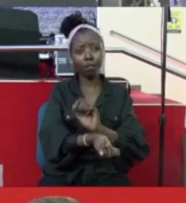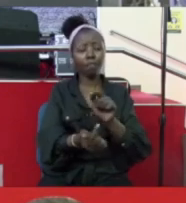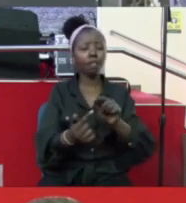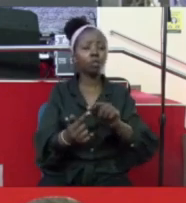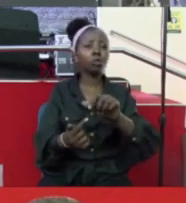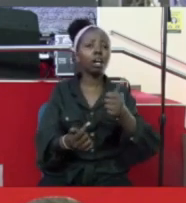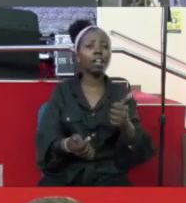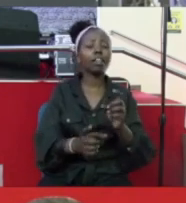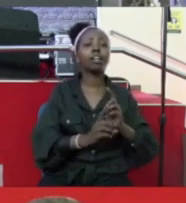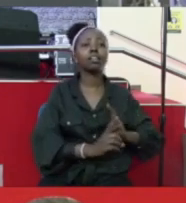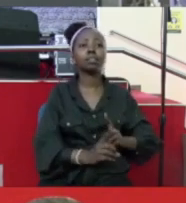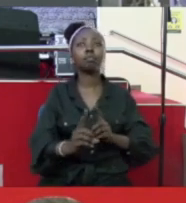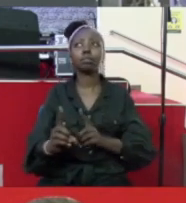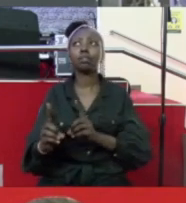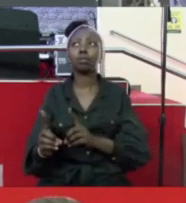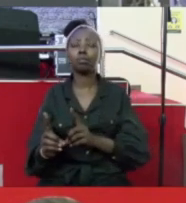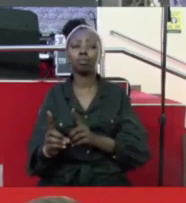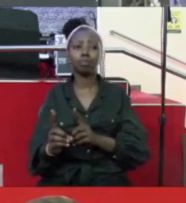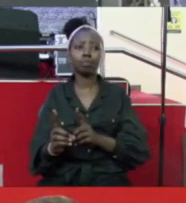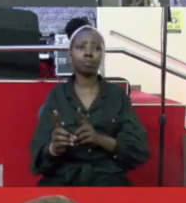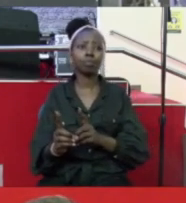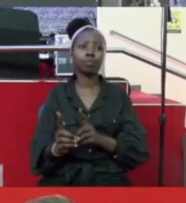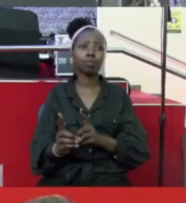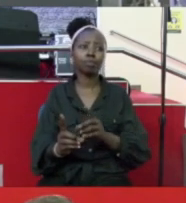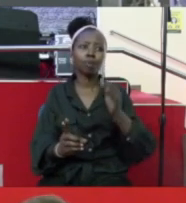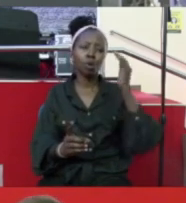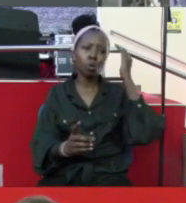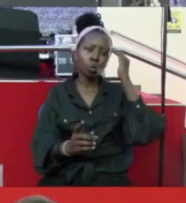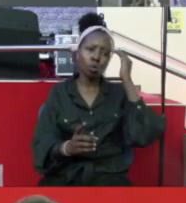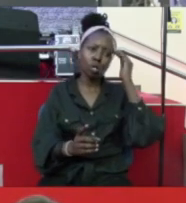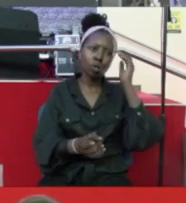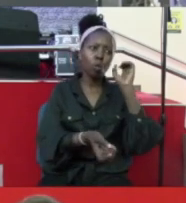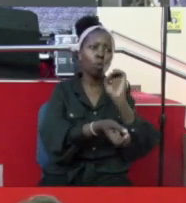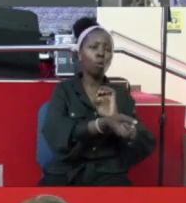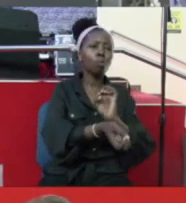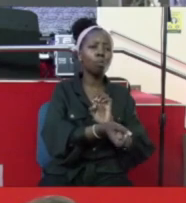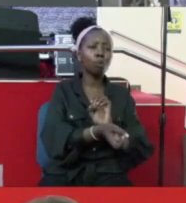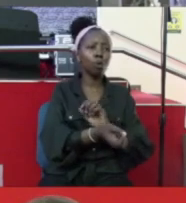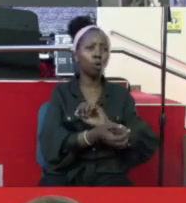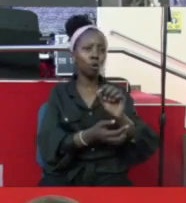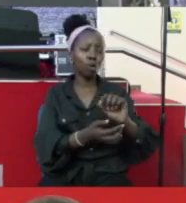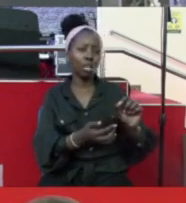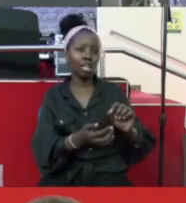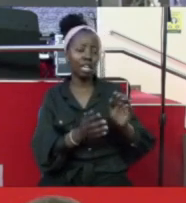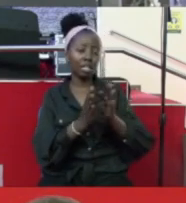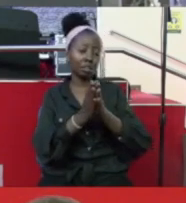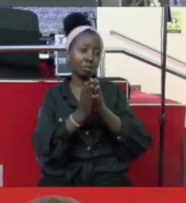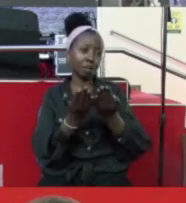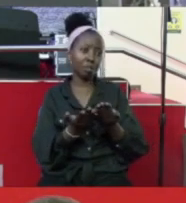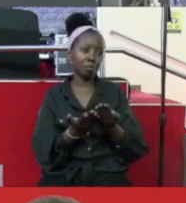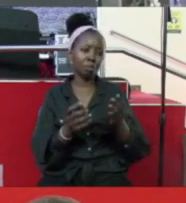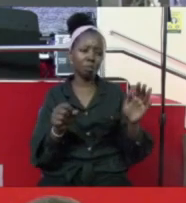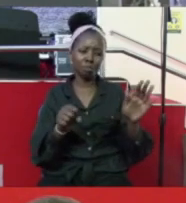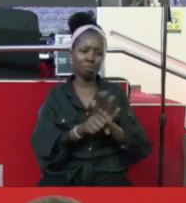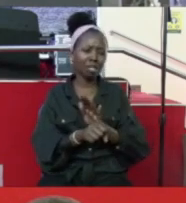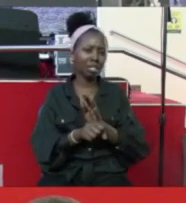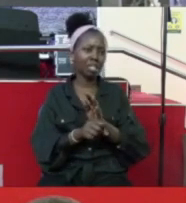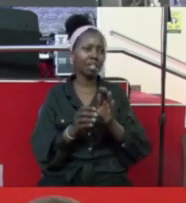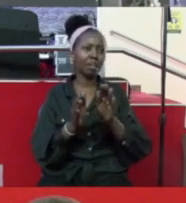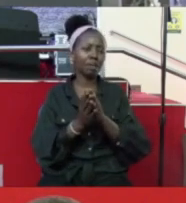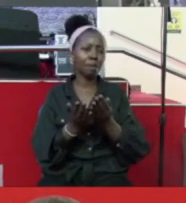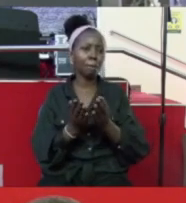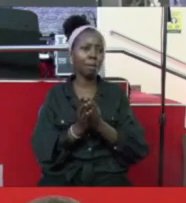that Paul wrote over half of the New Testament. Tunajua kwamba Paulo aliandika zaidi ya nusu ya Agano Jipya. We don't hear